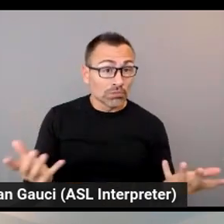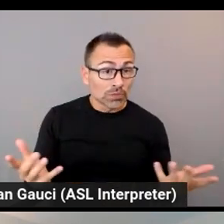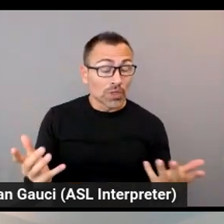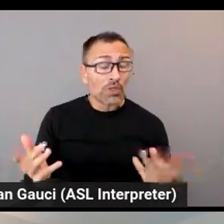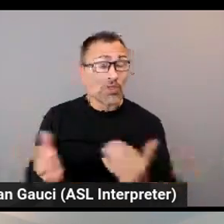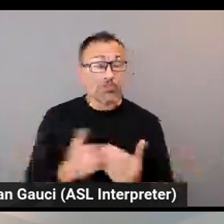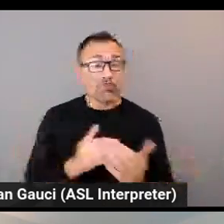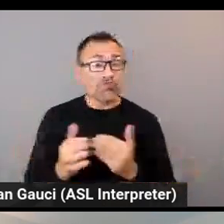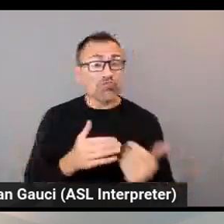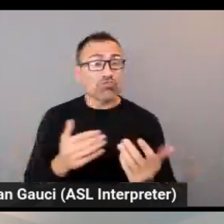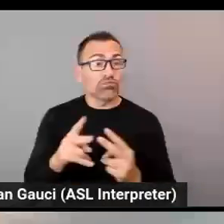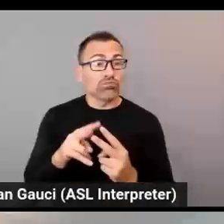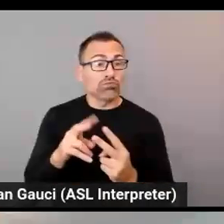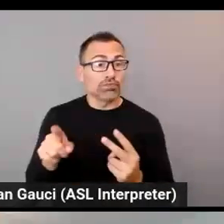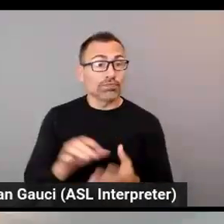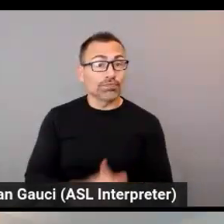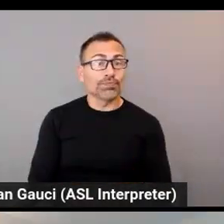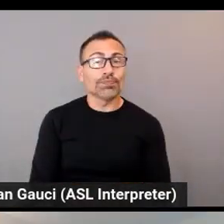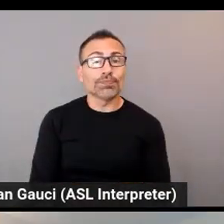works.